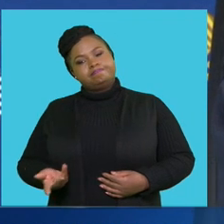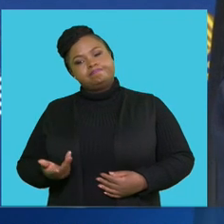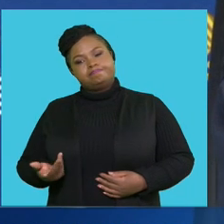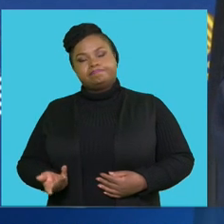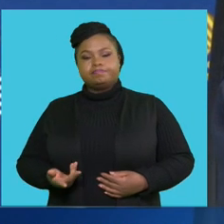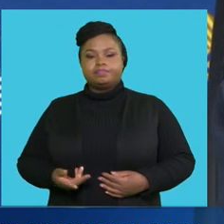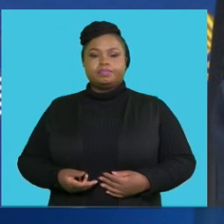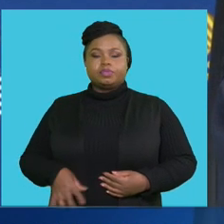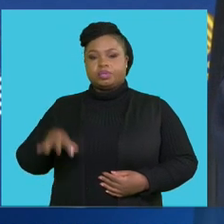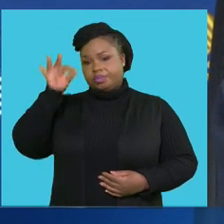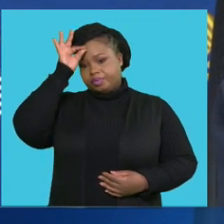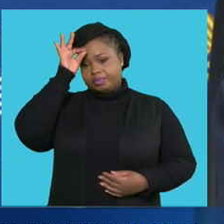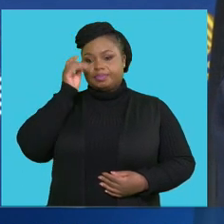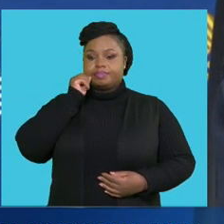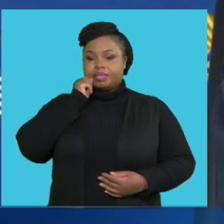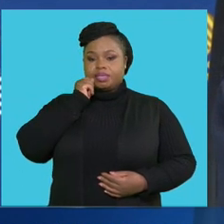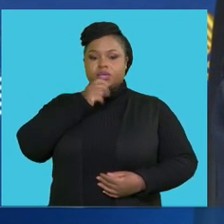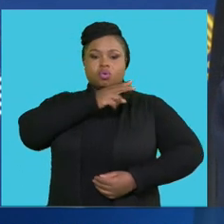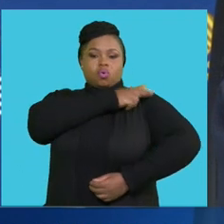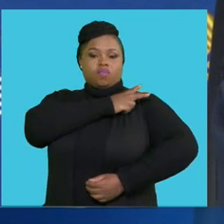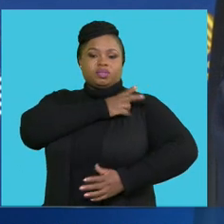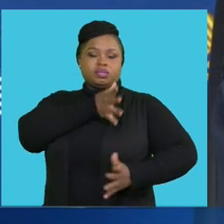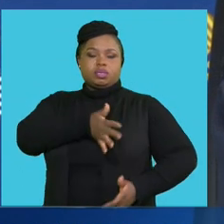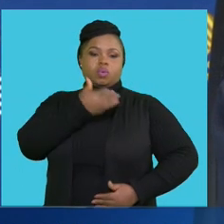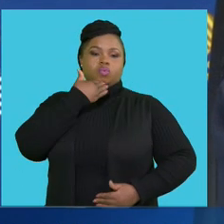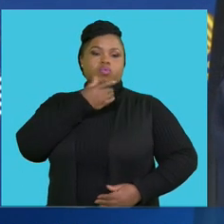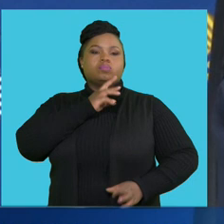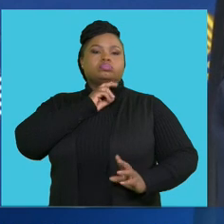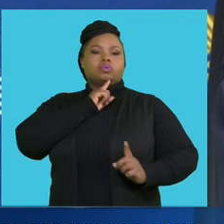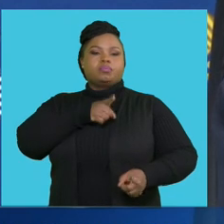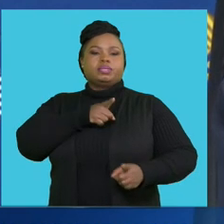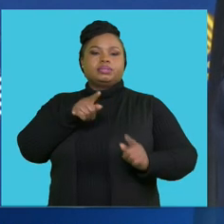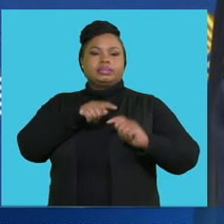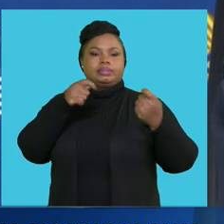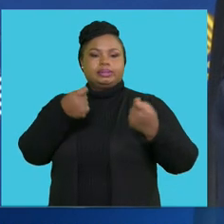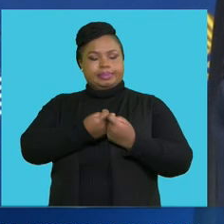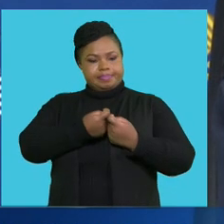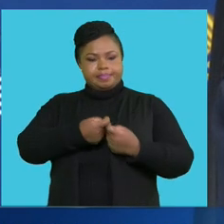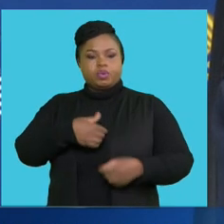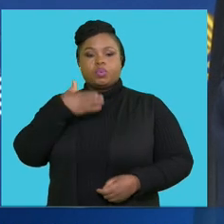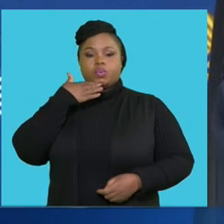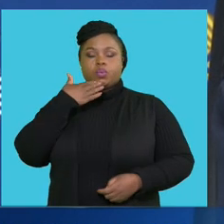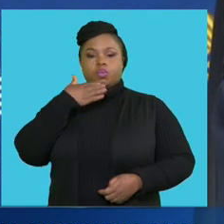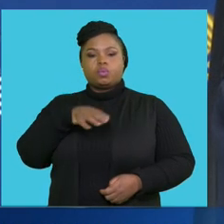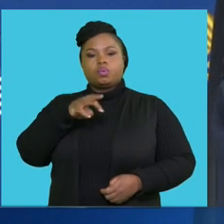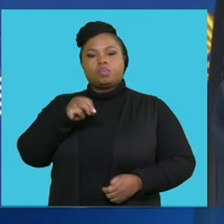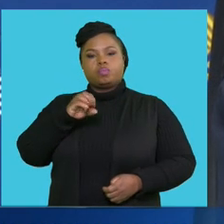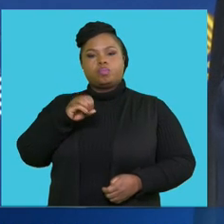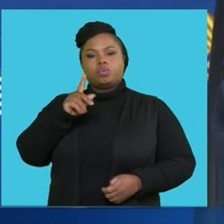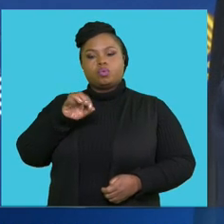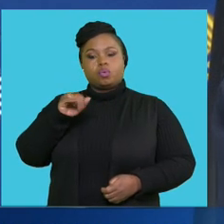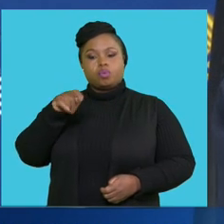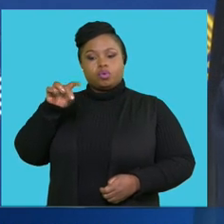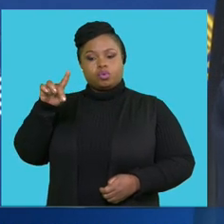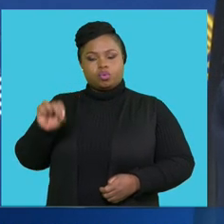an officer who commands that team. We have put Colonel Mukoboto